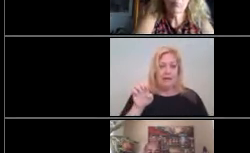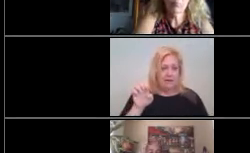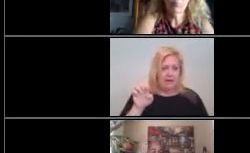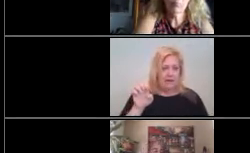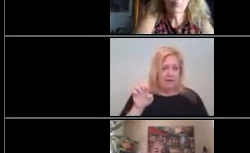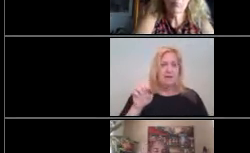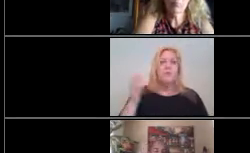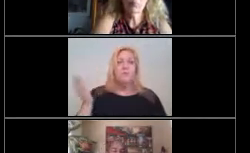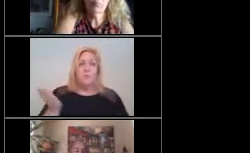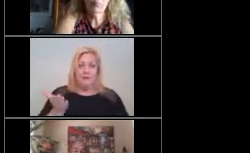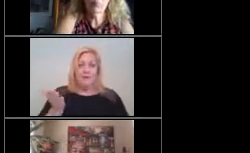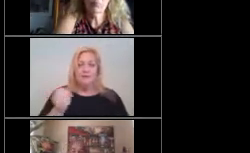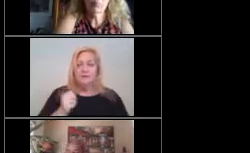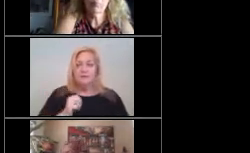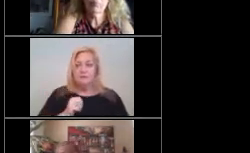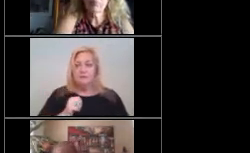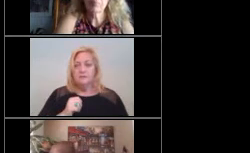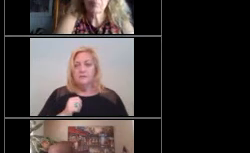Present.